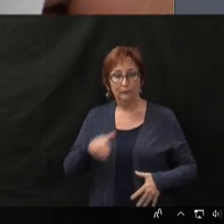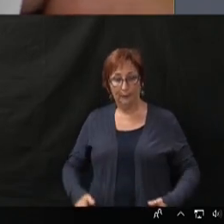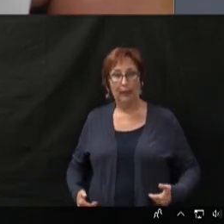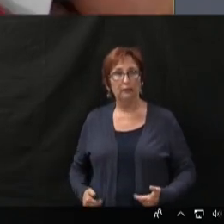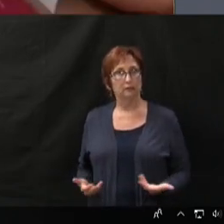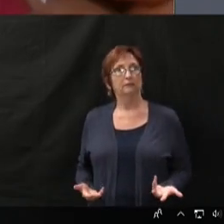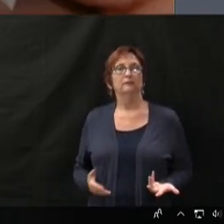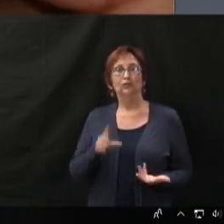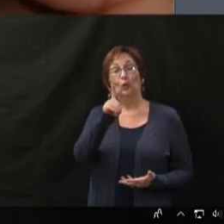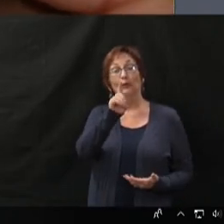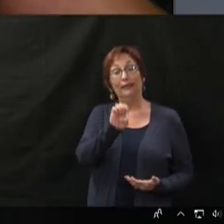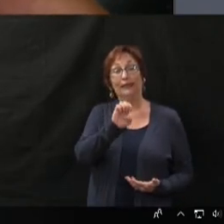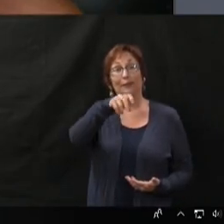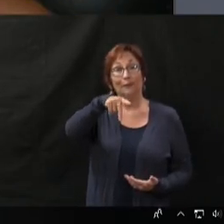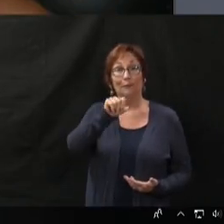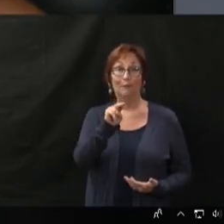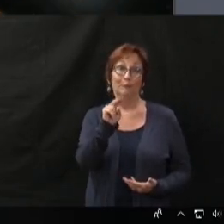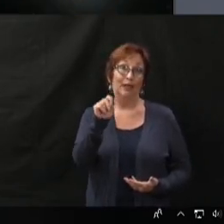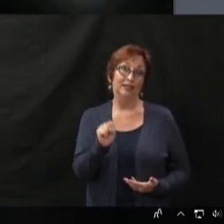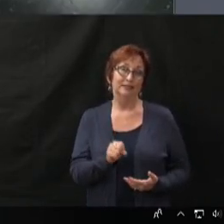S is a suffix.